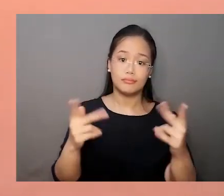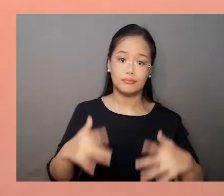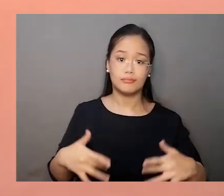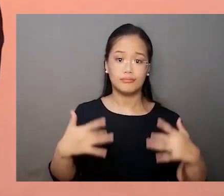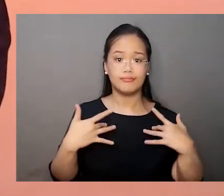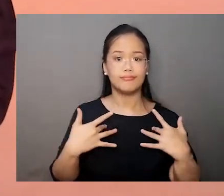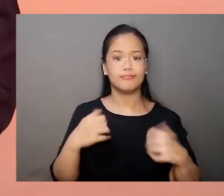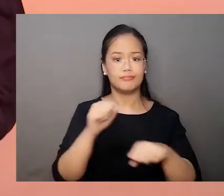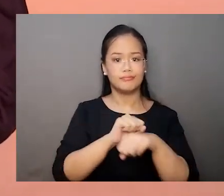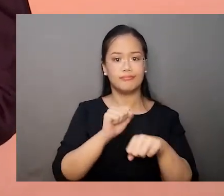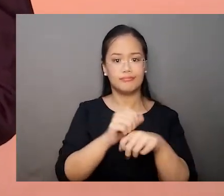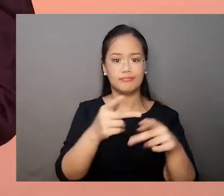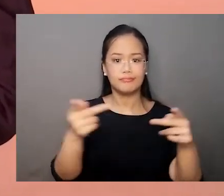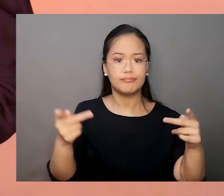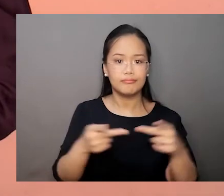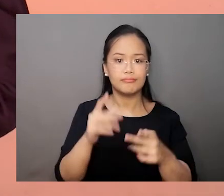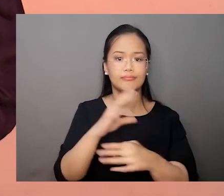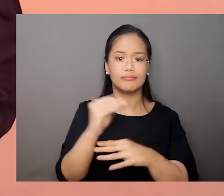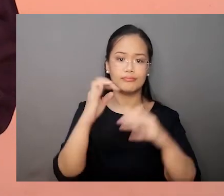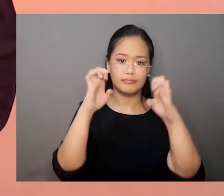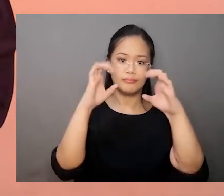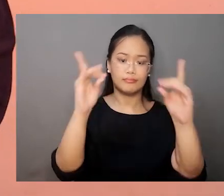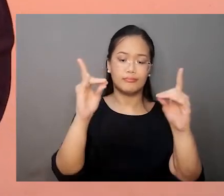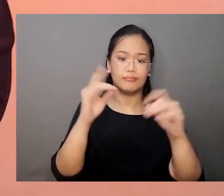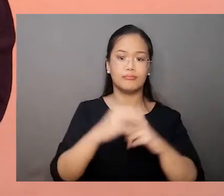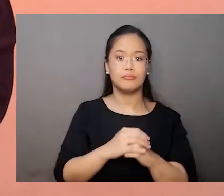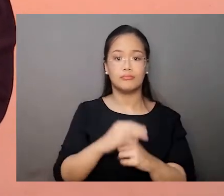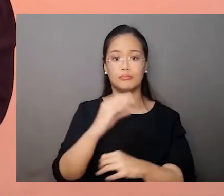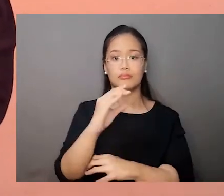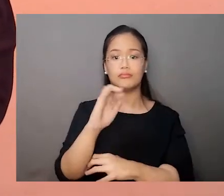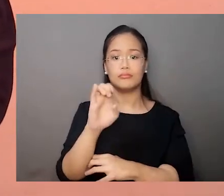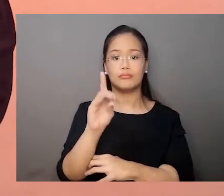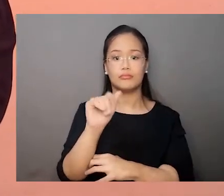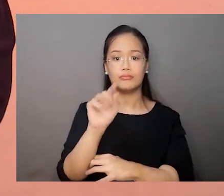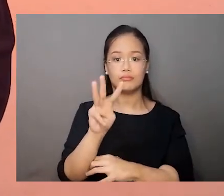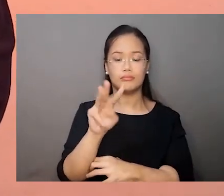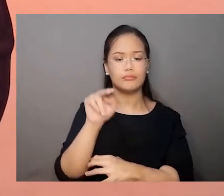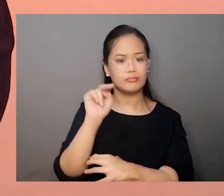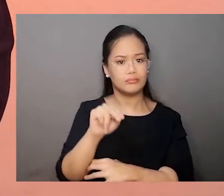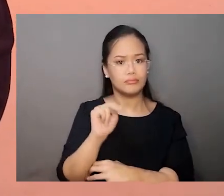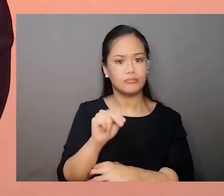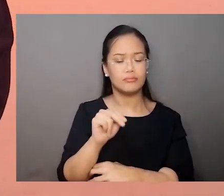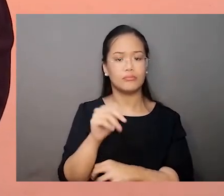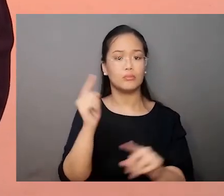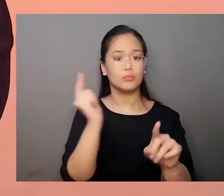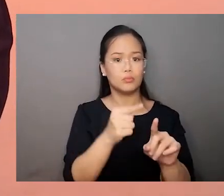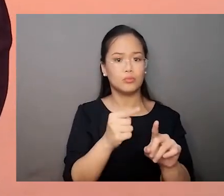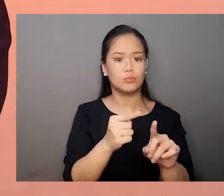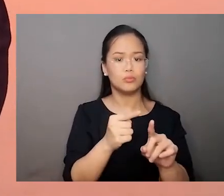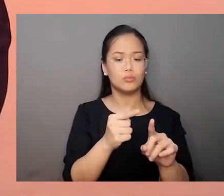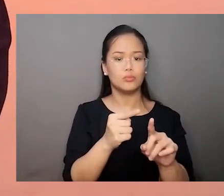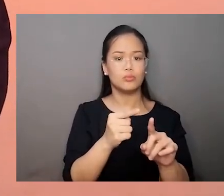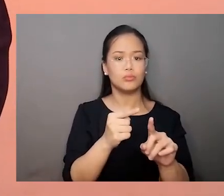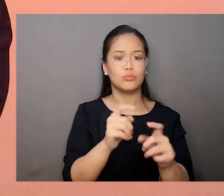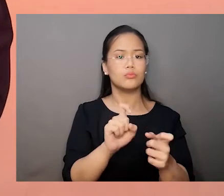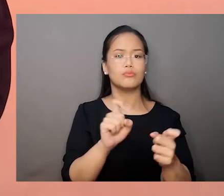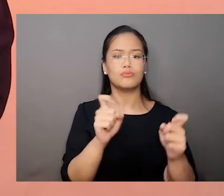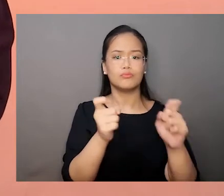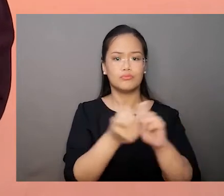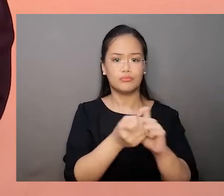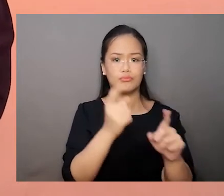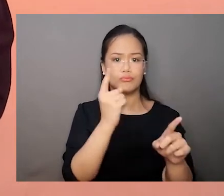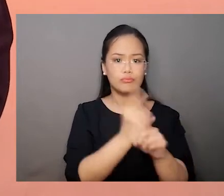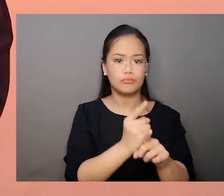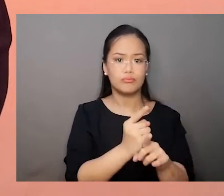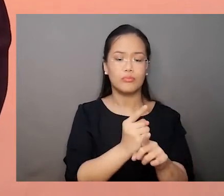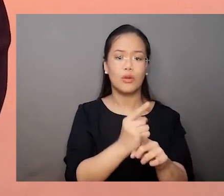workplace, and education. CEDAW places an obligation to correct both de jure and de facto